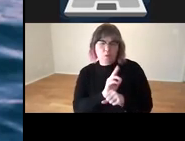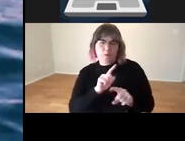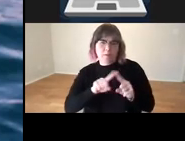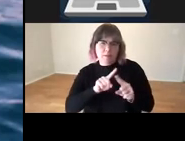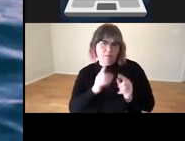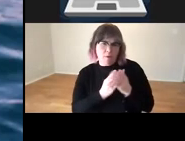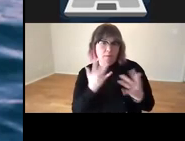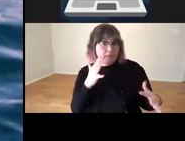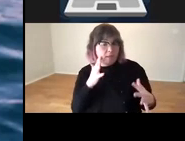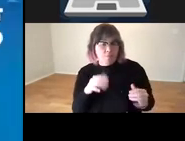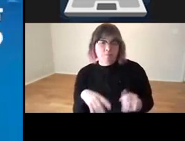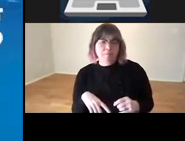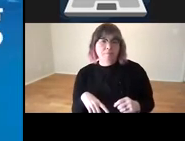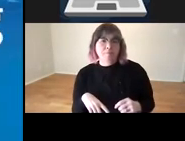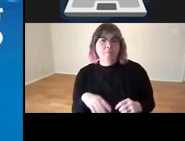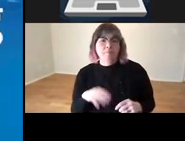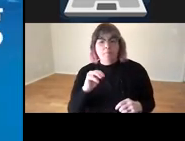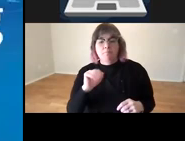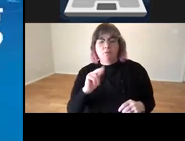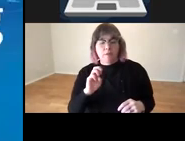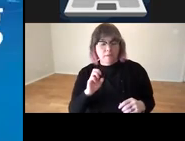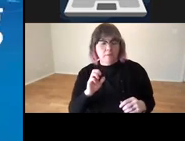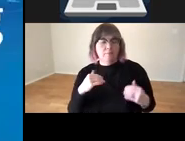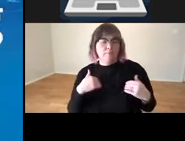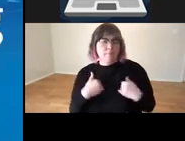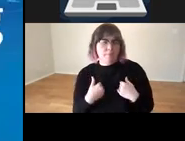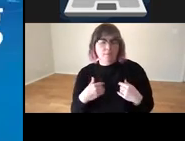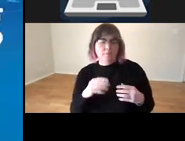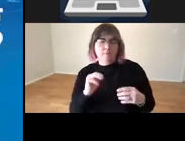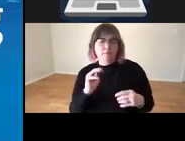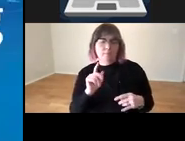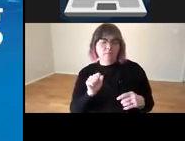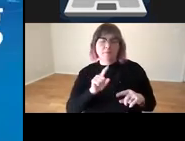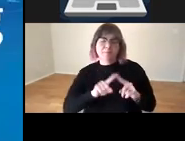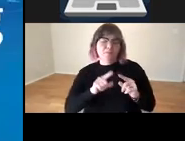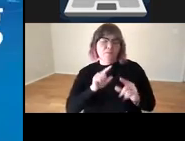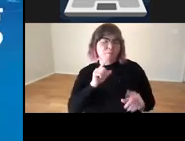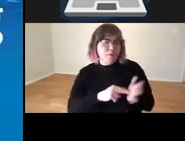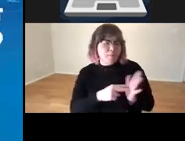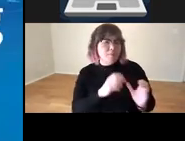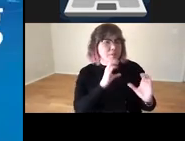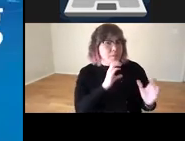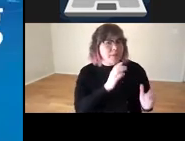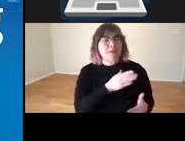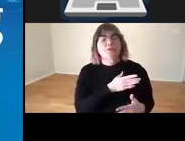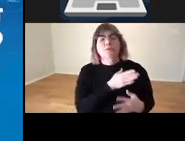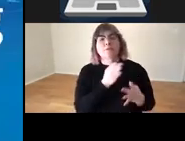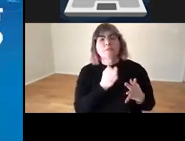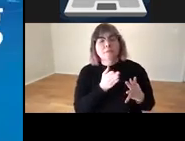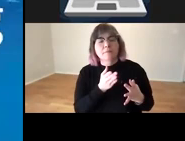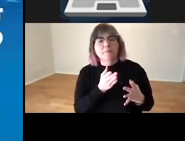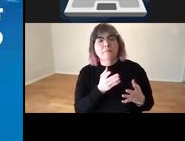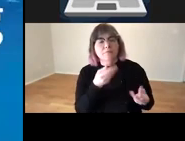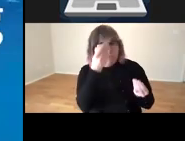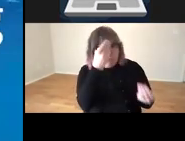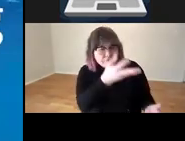ocean. And marine mammals rely on sound for a variety of purposes. They rely on sound for communication, so to communicate